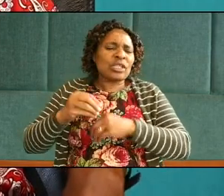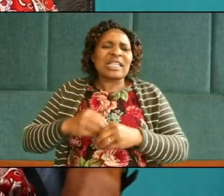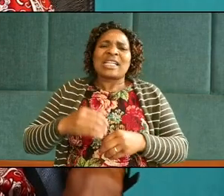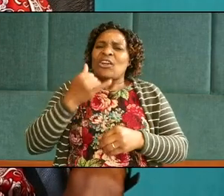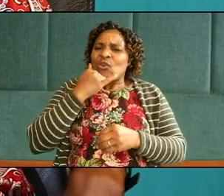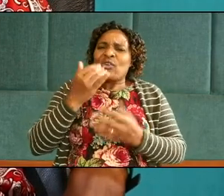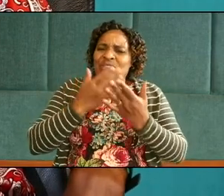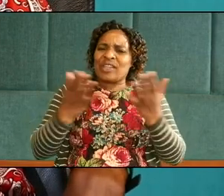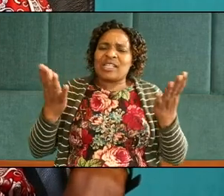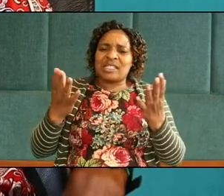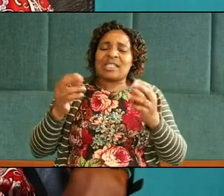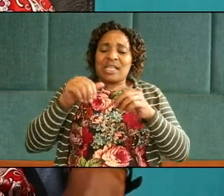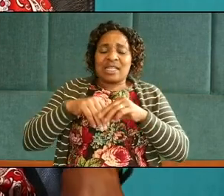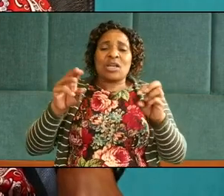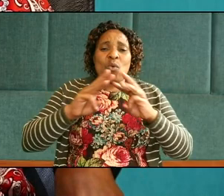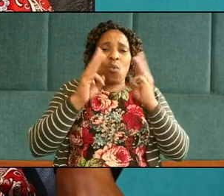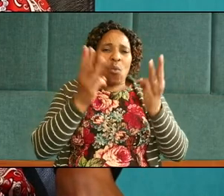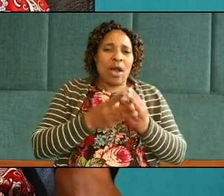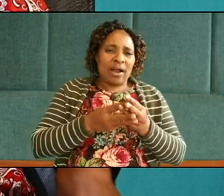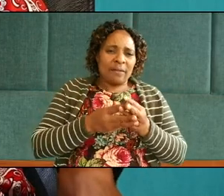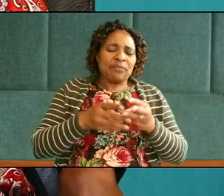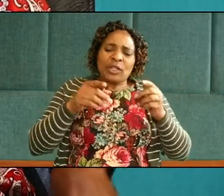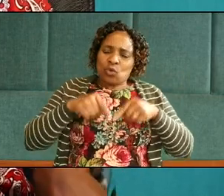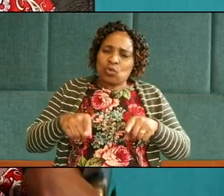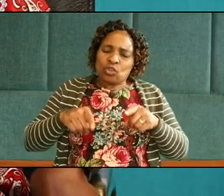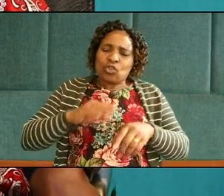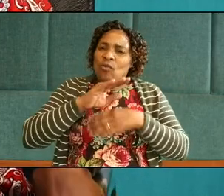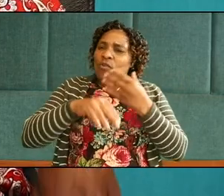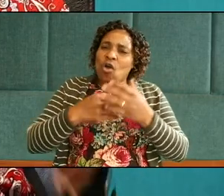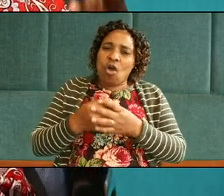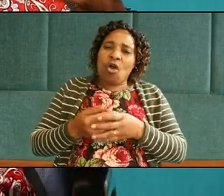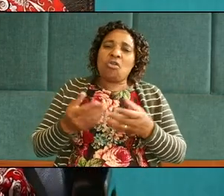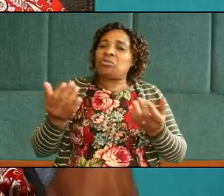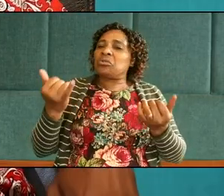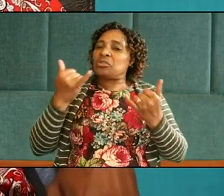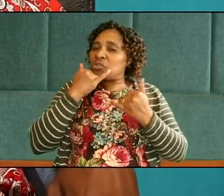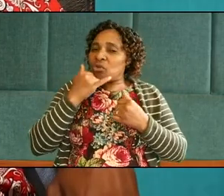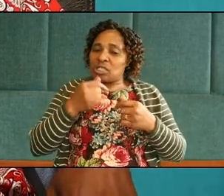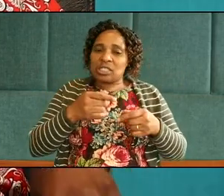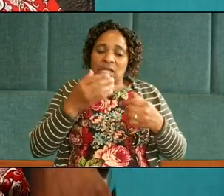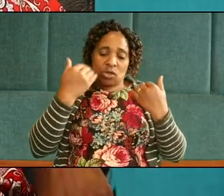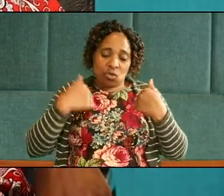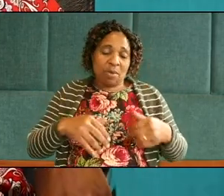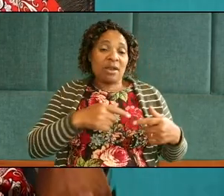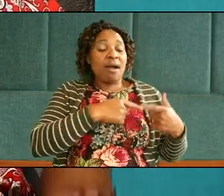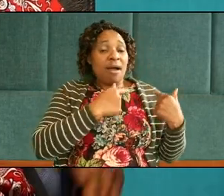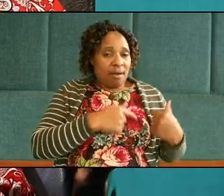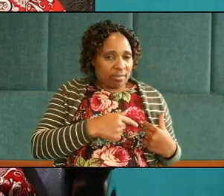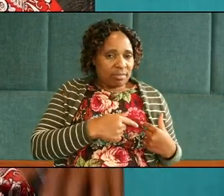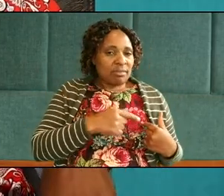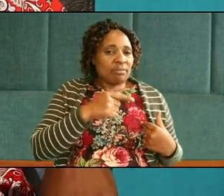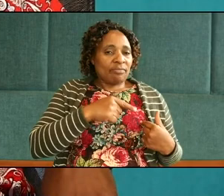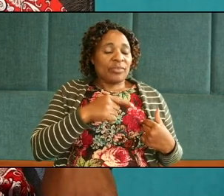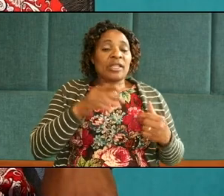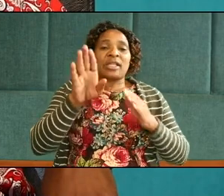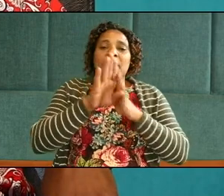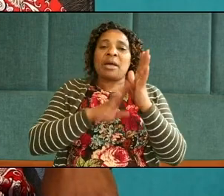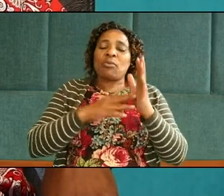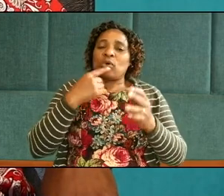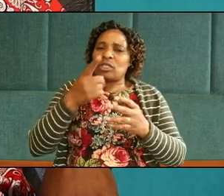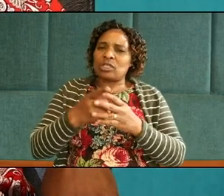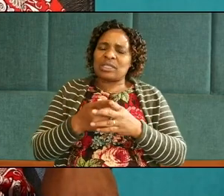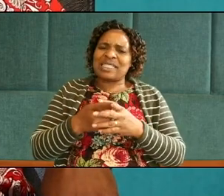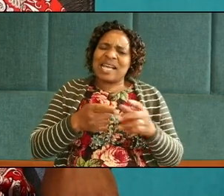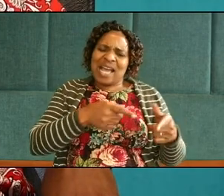world. But I wouldn't say it is the root of all evil. I think the root of all evil is really the human heart. In the Bible we are told that the heart